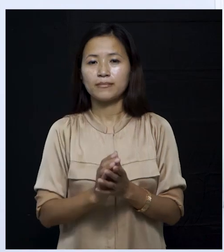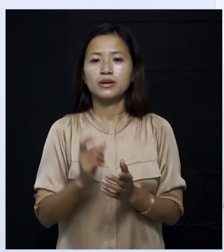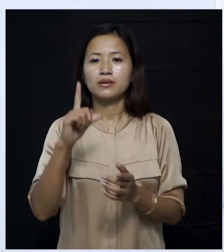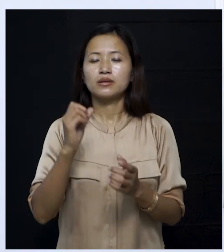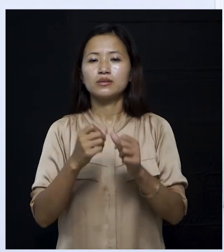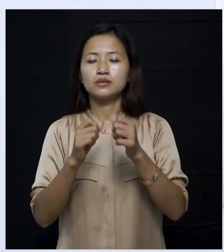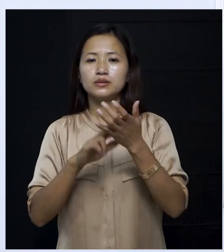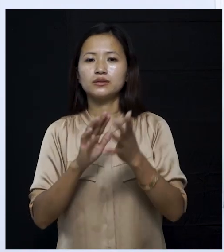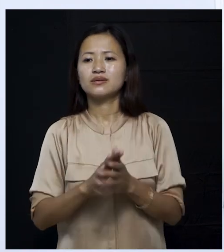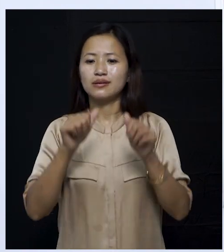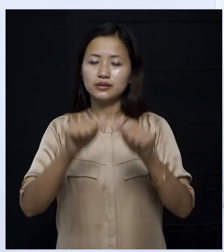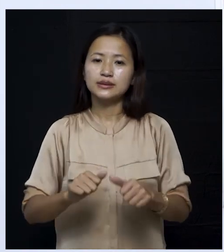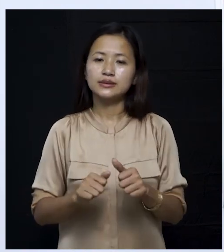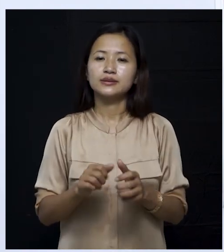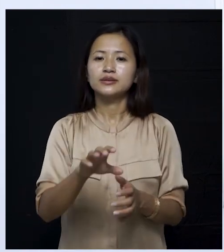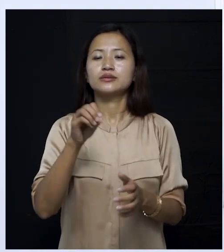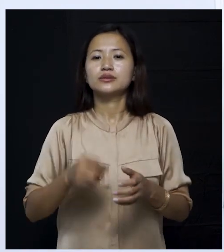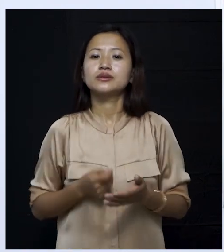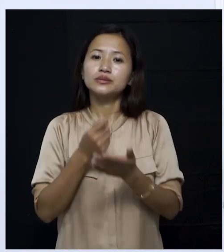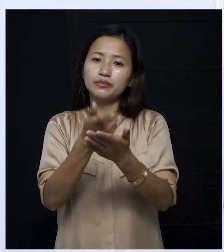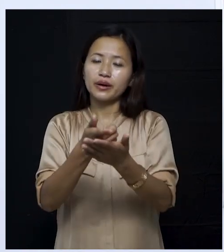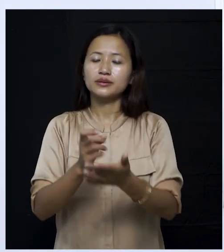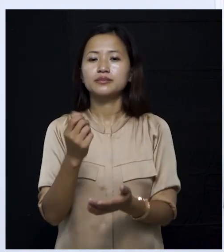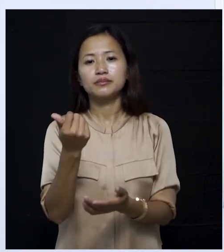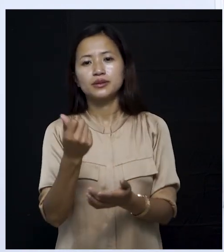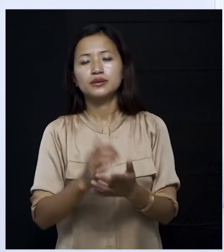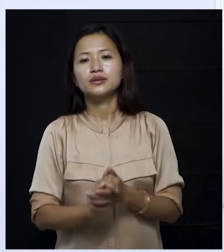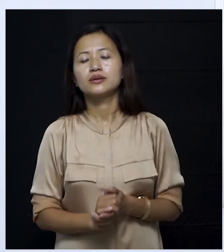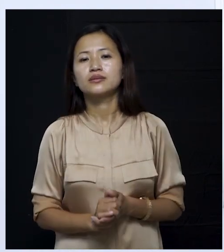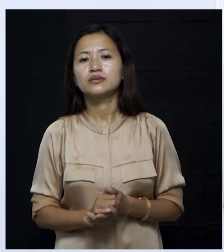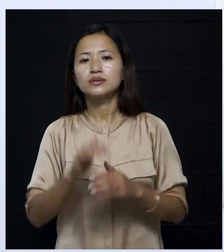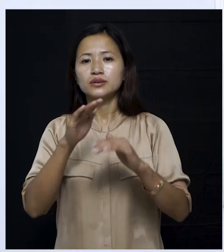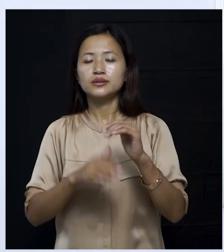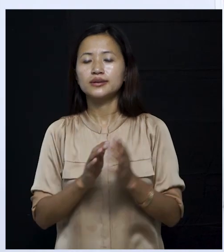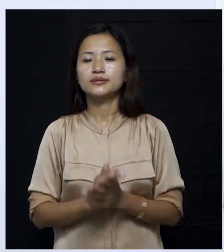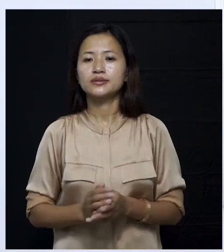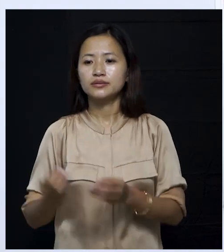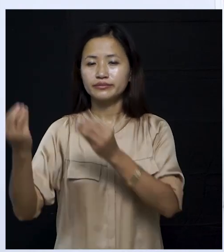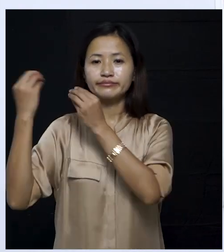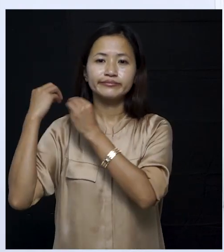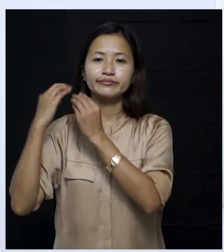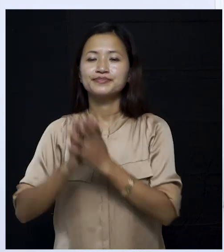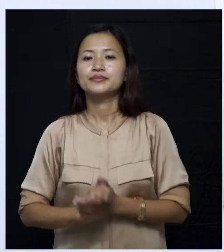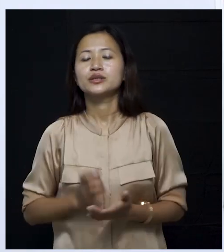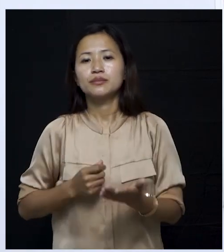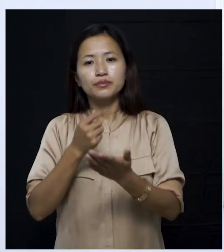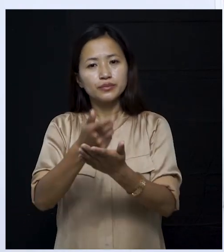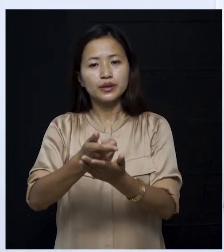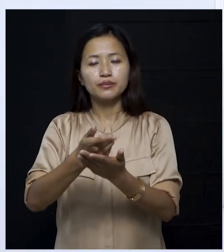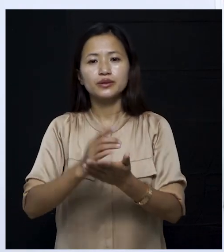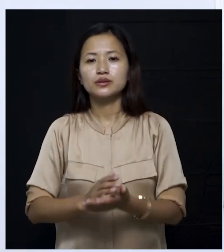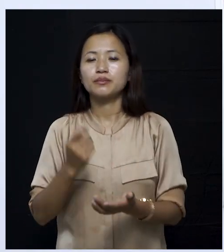if the member is unable to to repay back the money, then the responsibility of repaying back